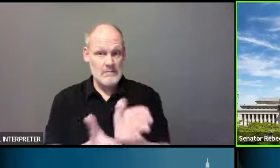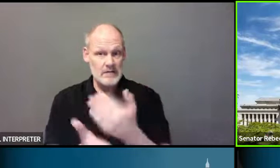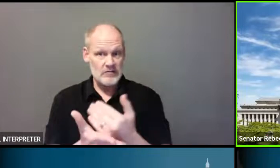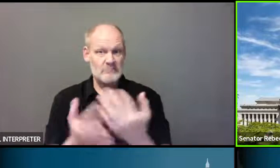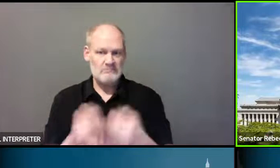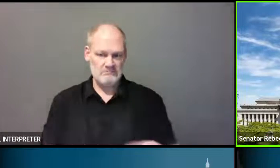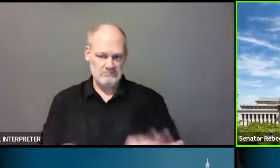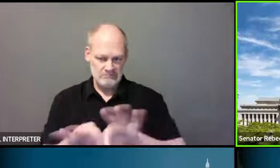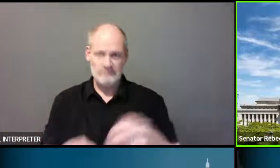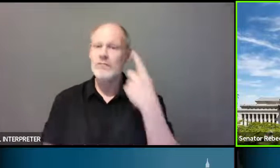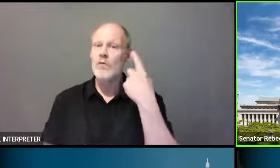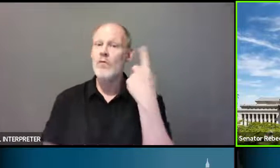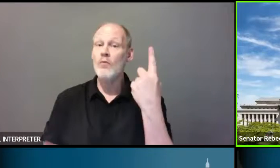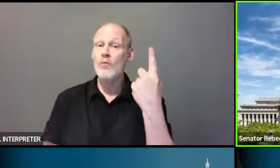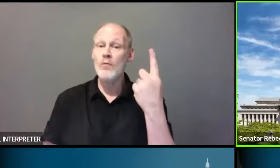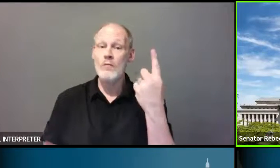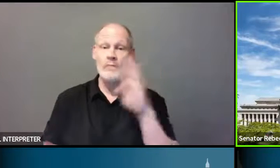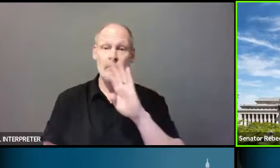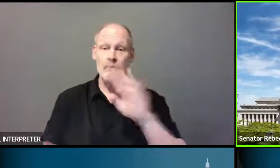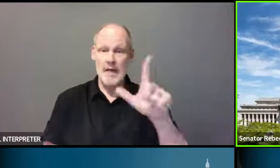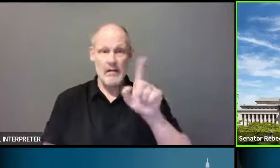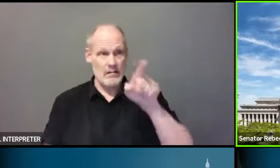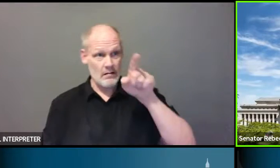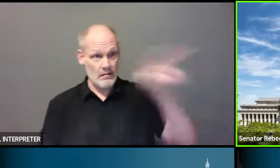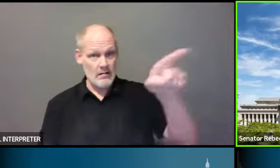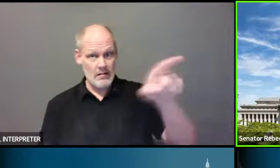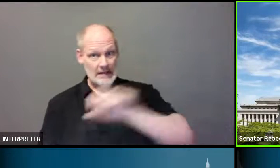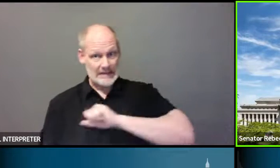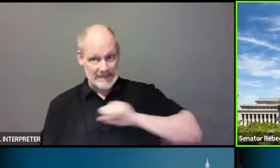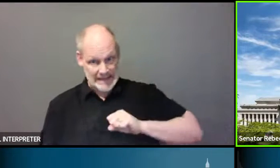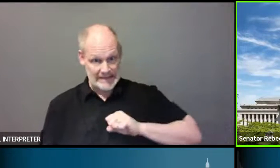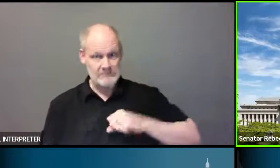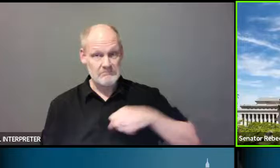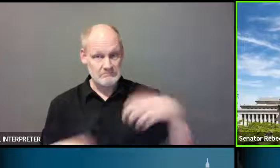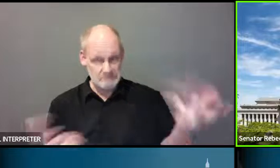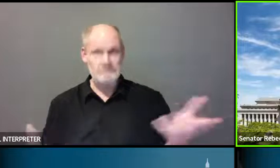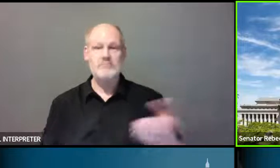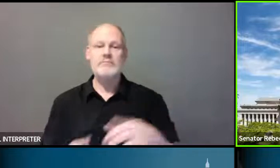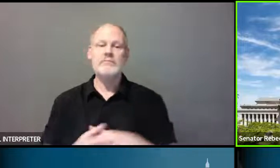Senate capital budget is a property that